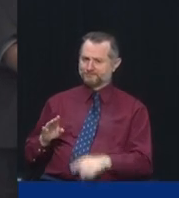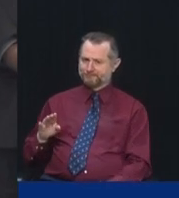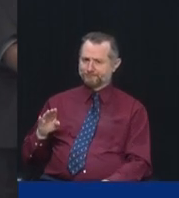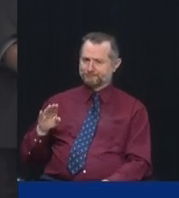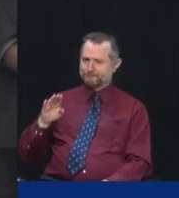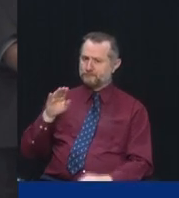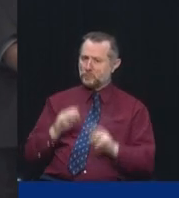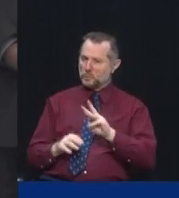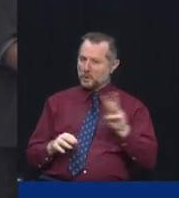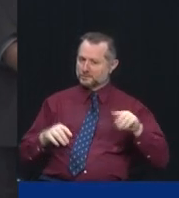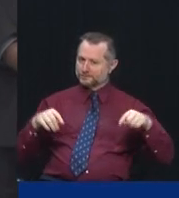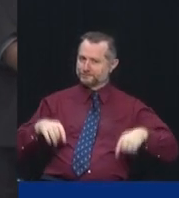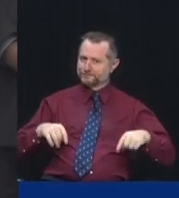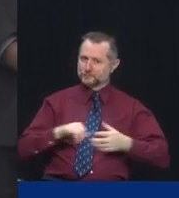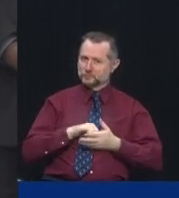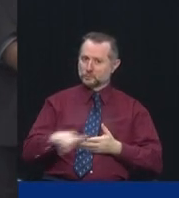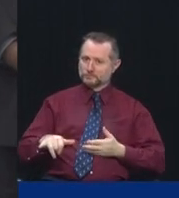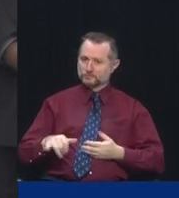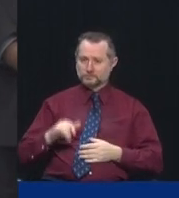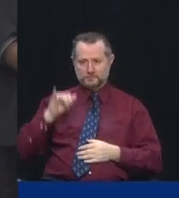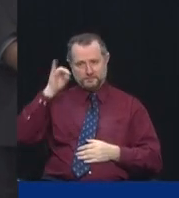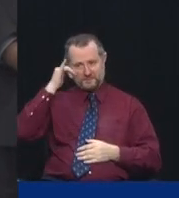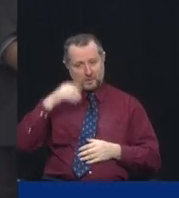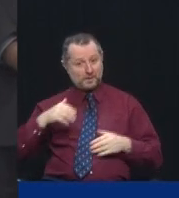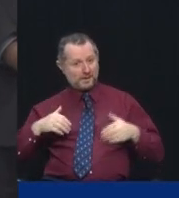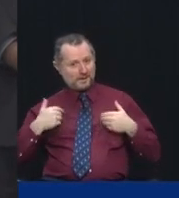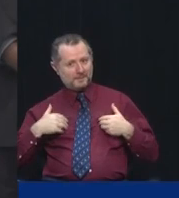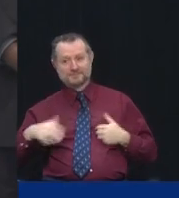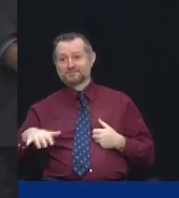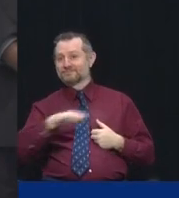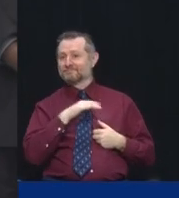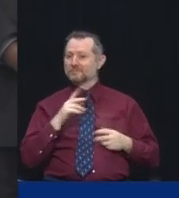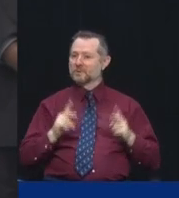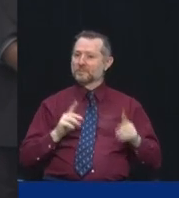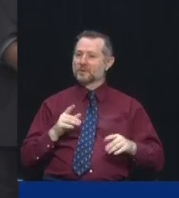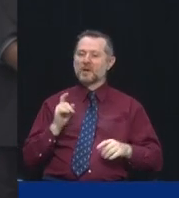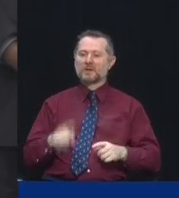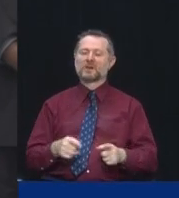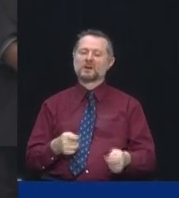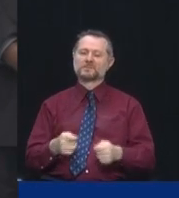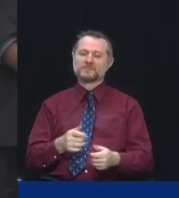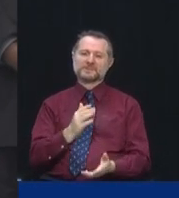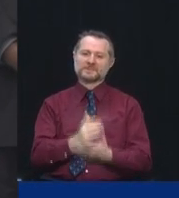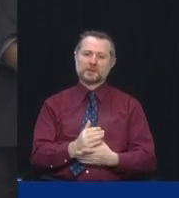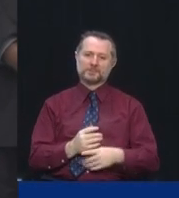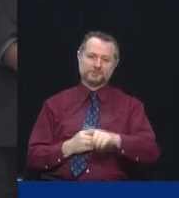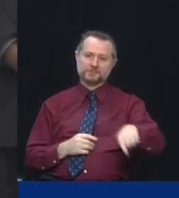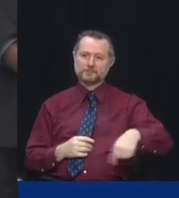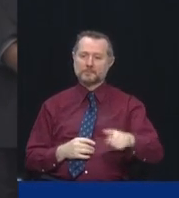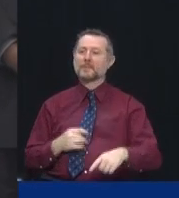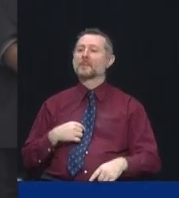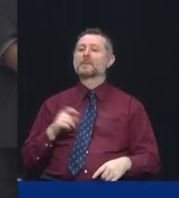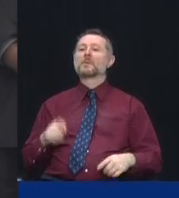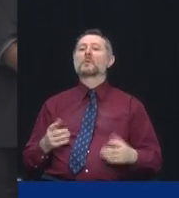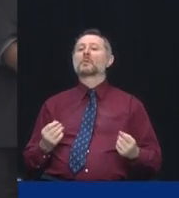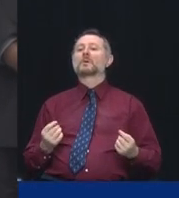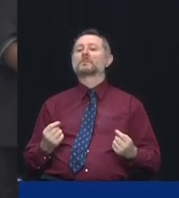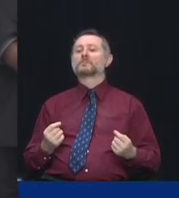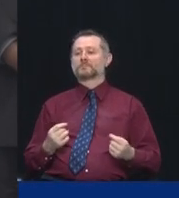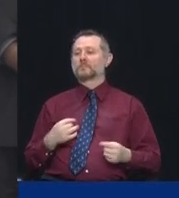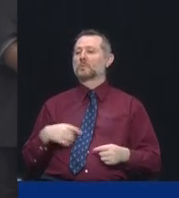young people. We have got to stop this and make sure COVID cannot make a